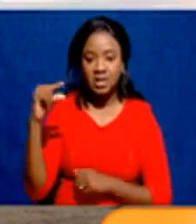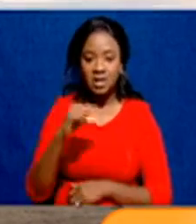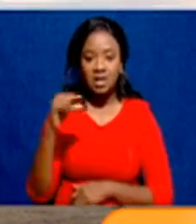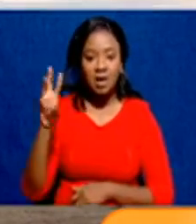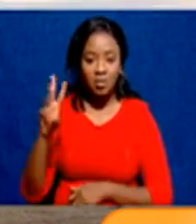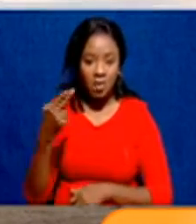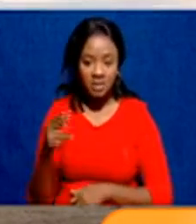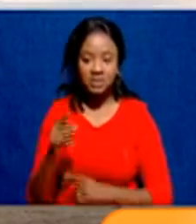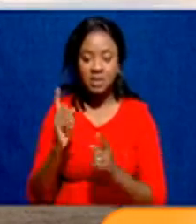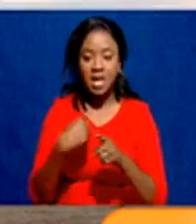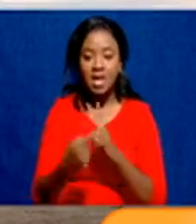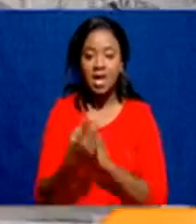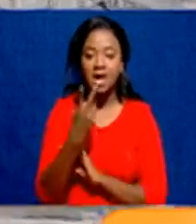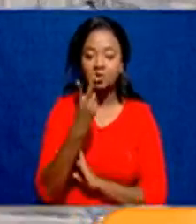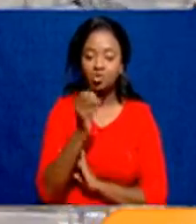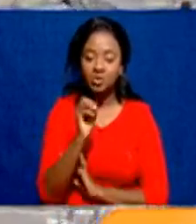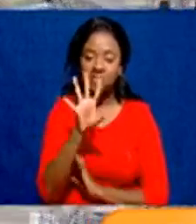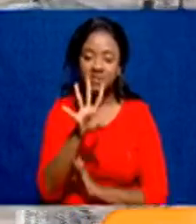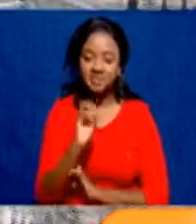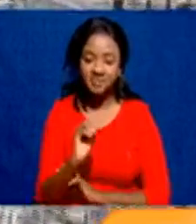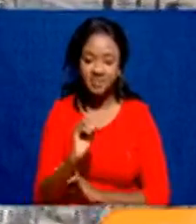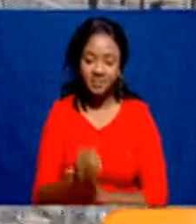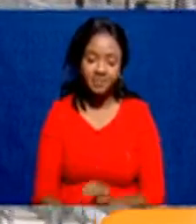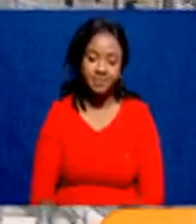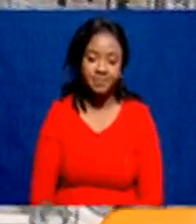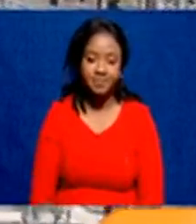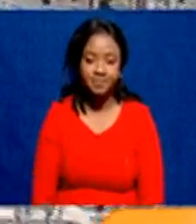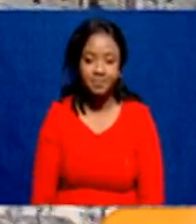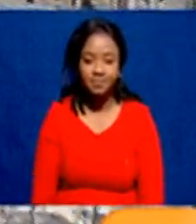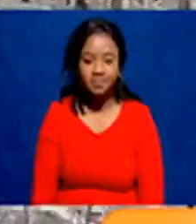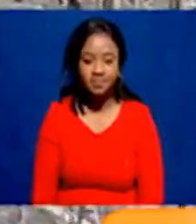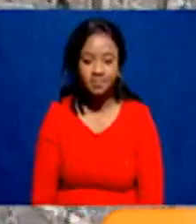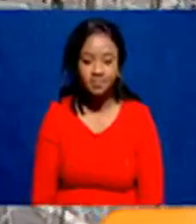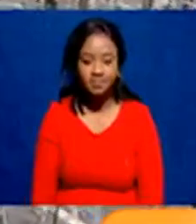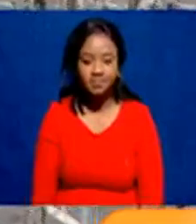2050. Francis Mtalaki, Citizen TV, Kilifi County.